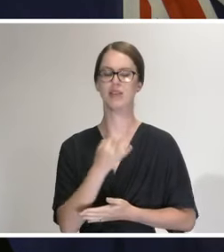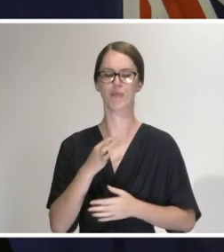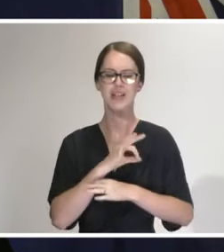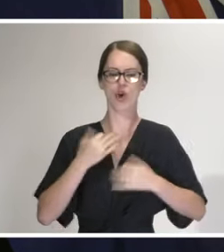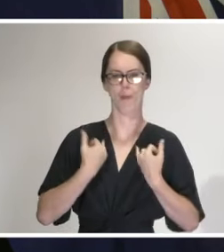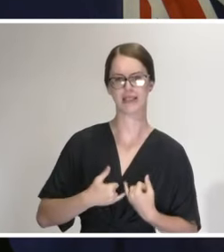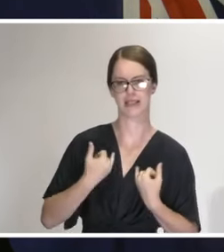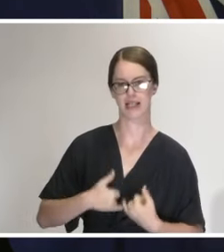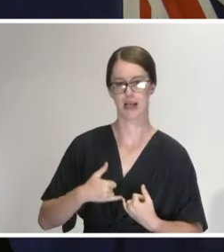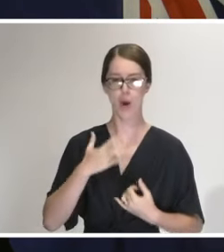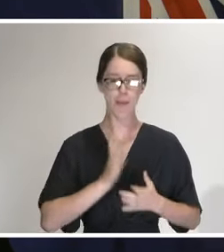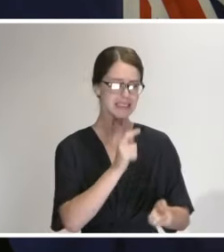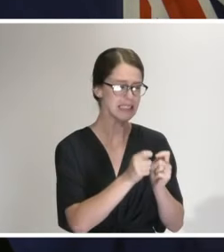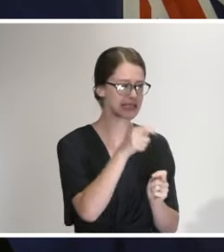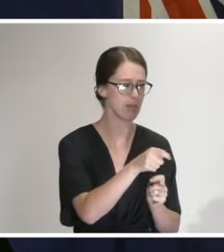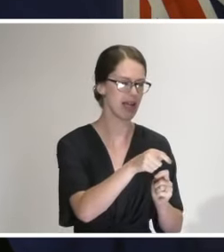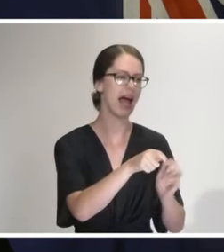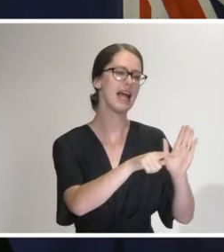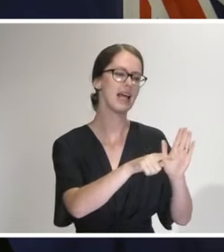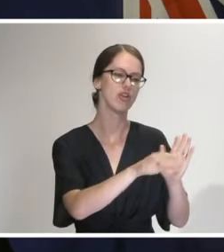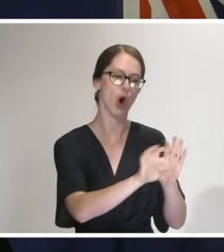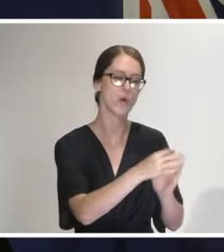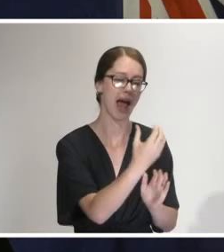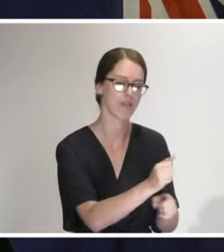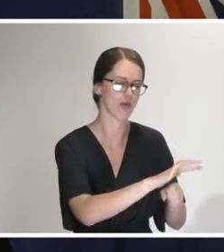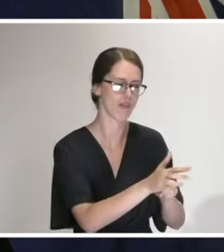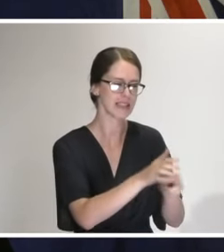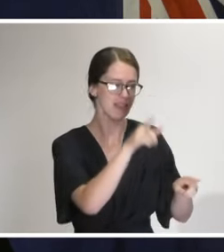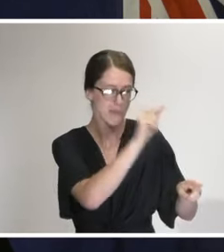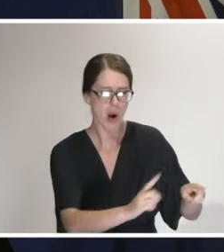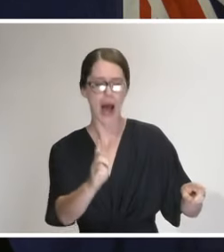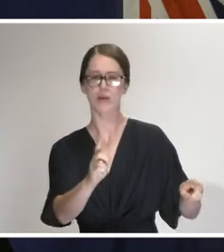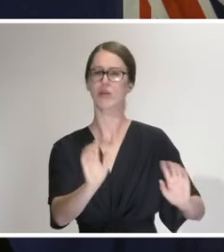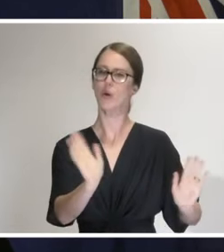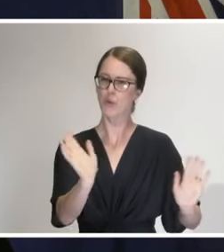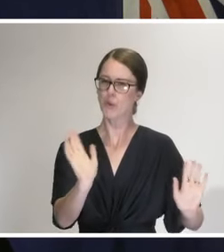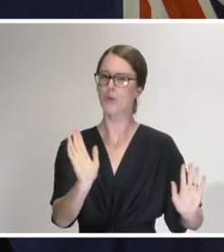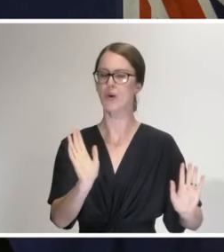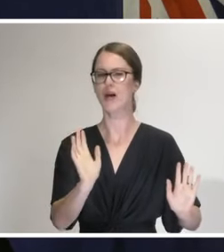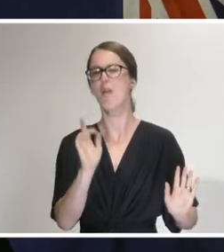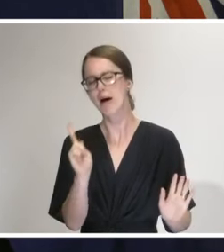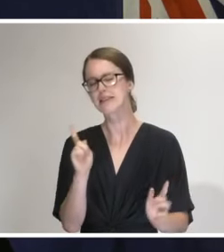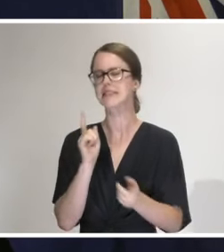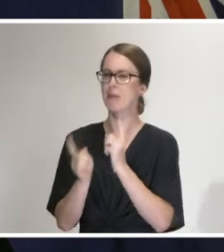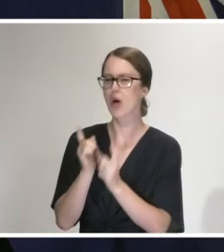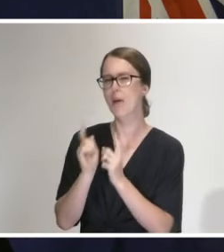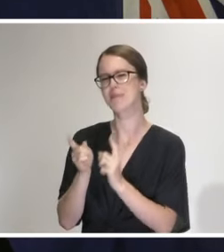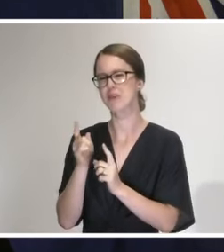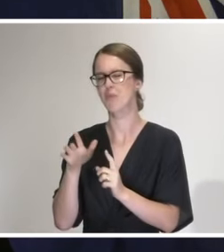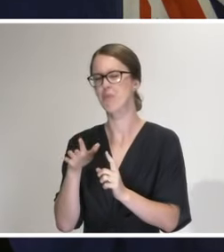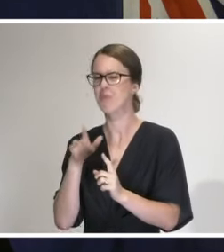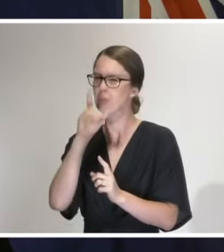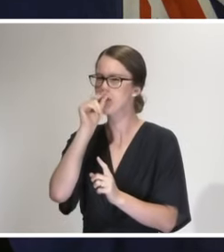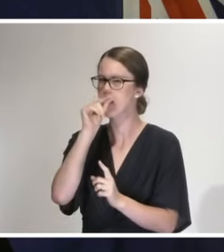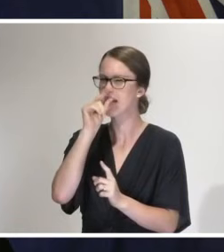is not required for an individual in isolation at home, although in some circumstances a test may